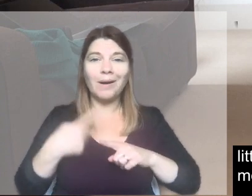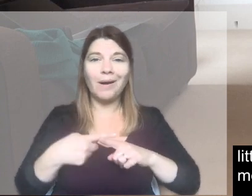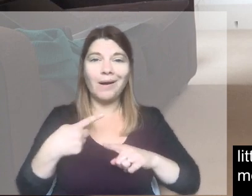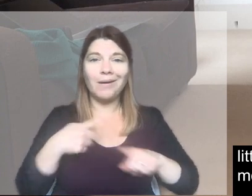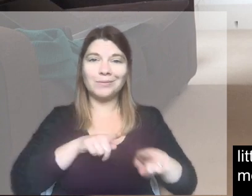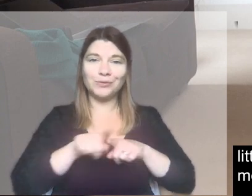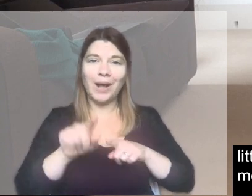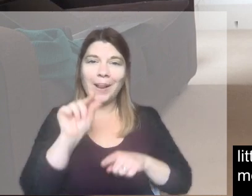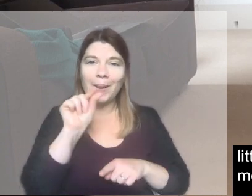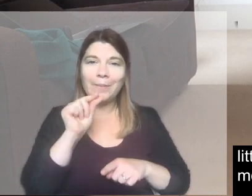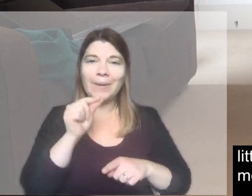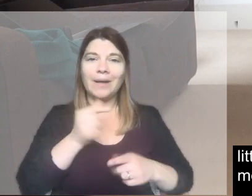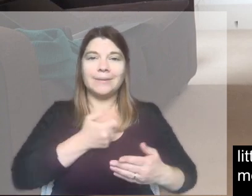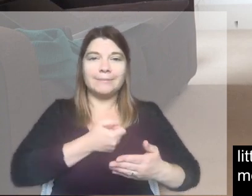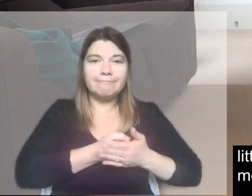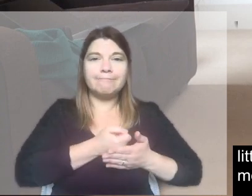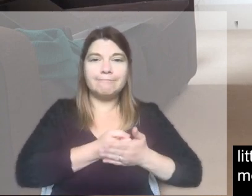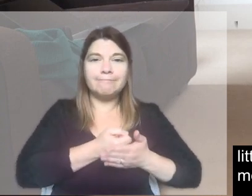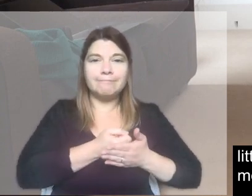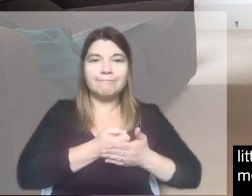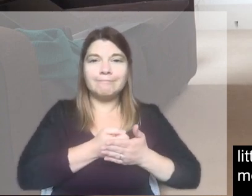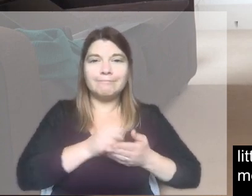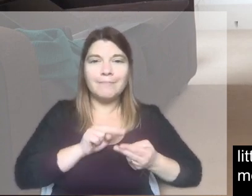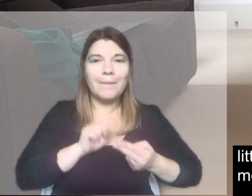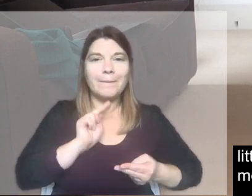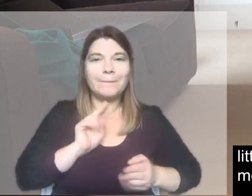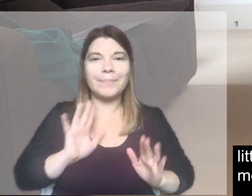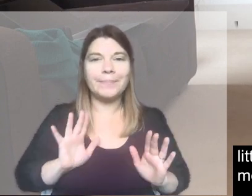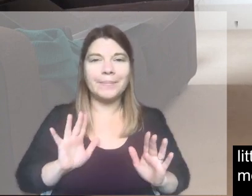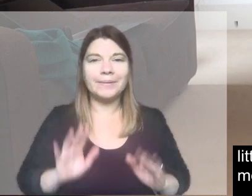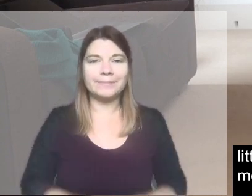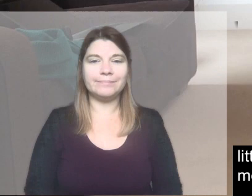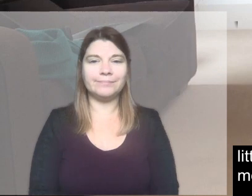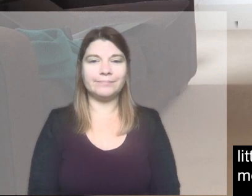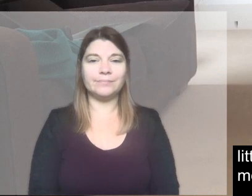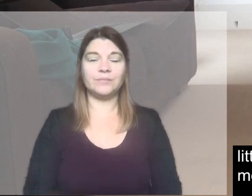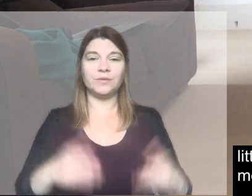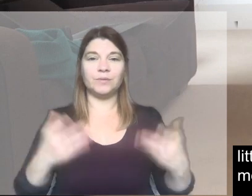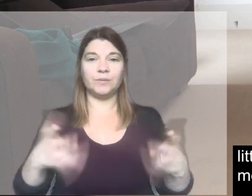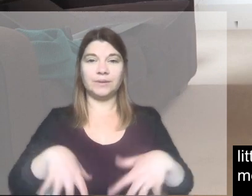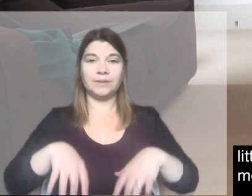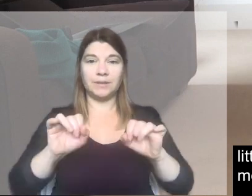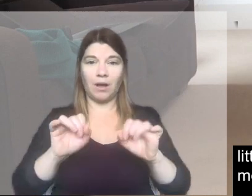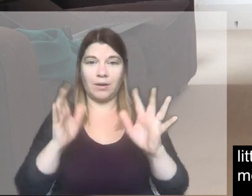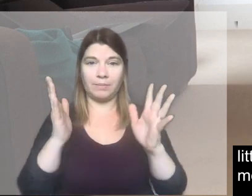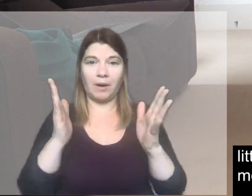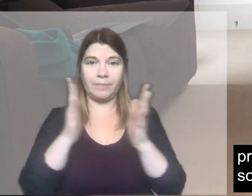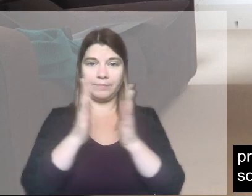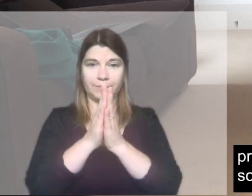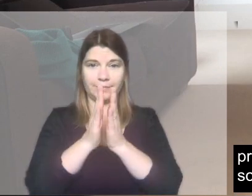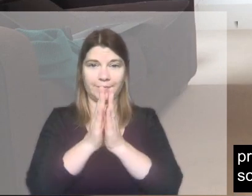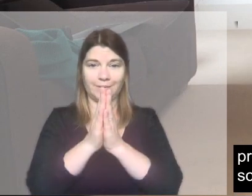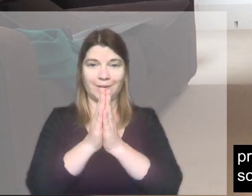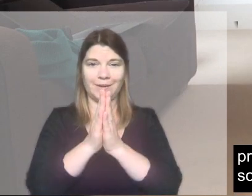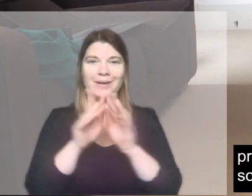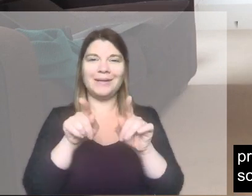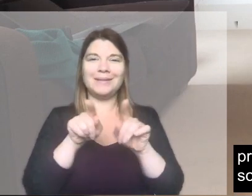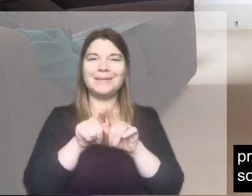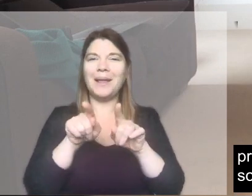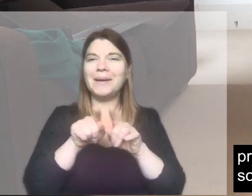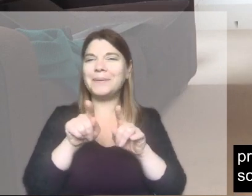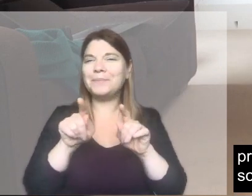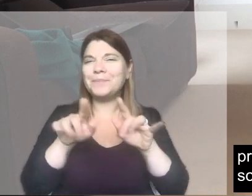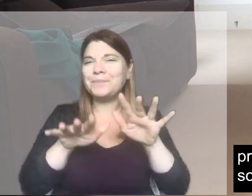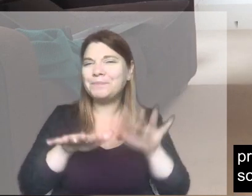heart rate going. But like I said before, move at the speed that feels good for you. So we're going to begin pressing our palms together, and we're going to